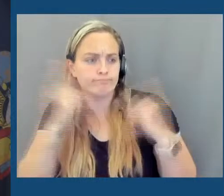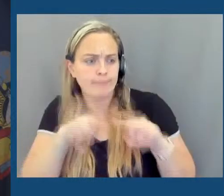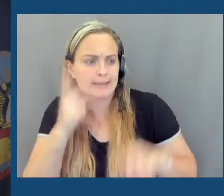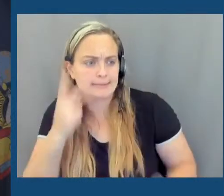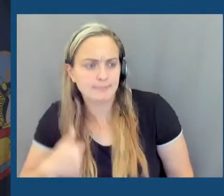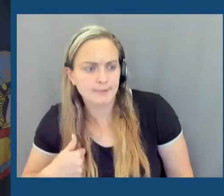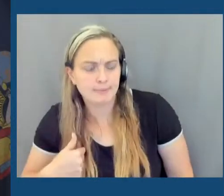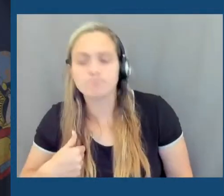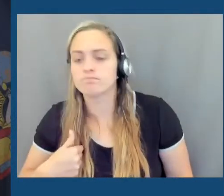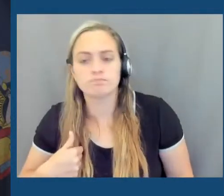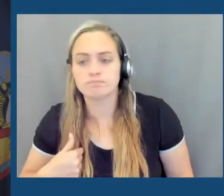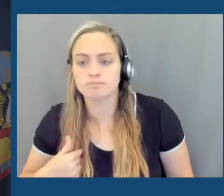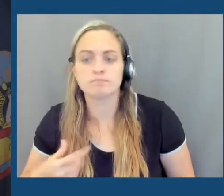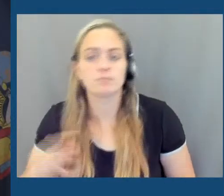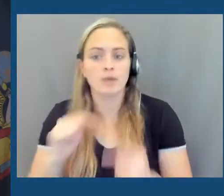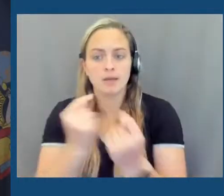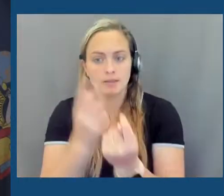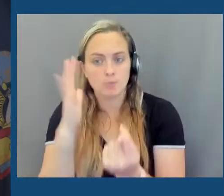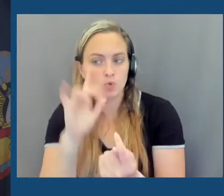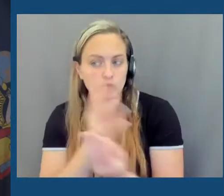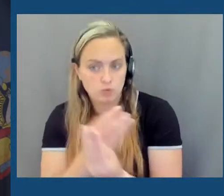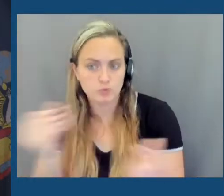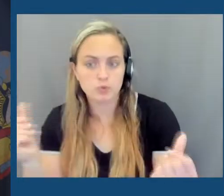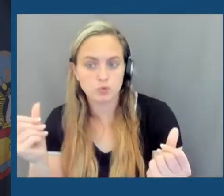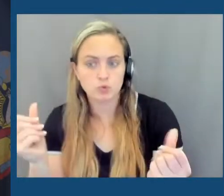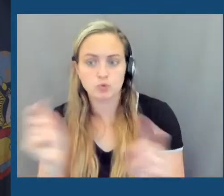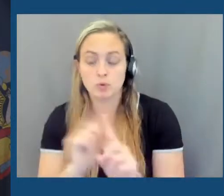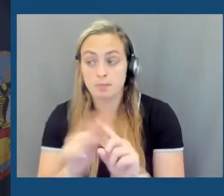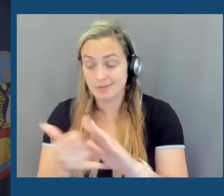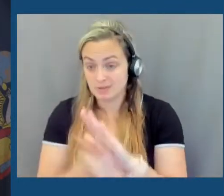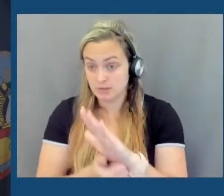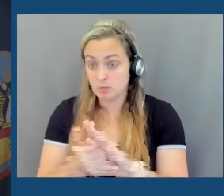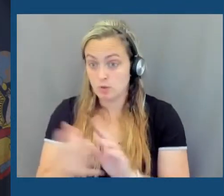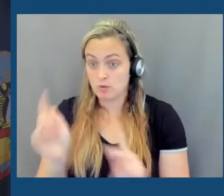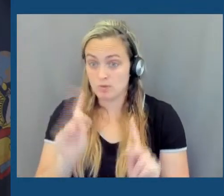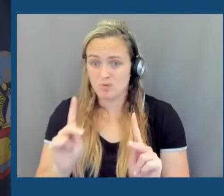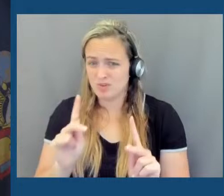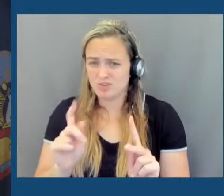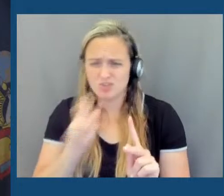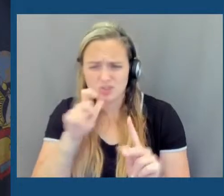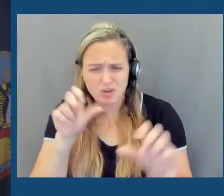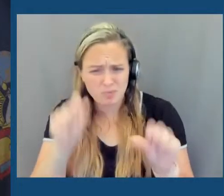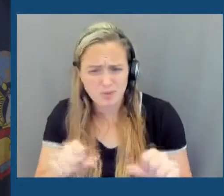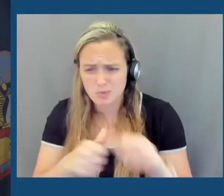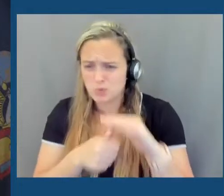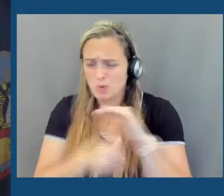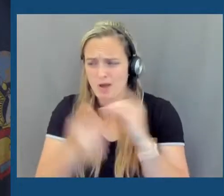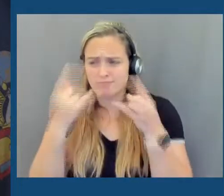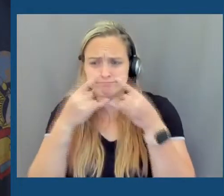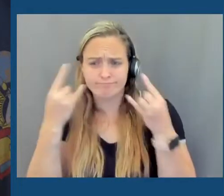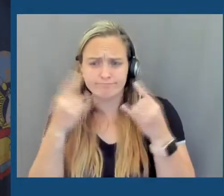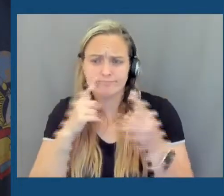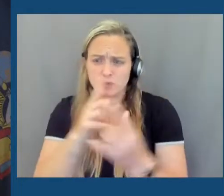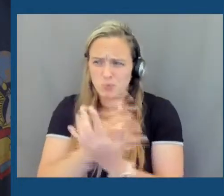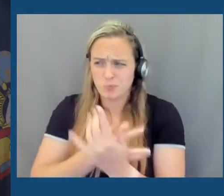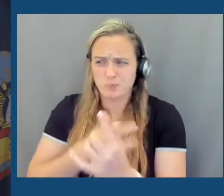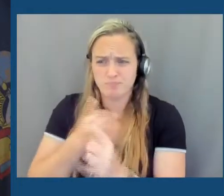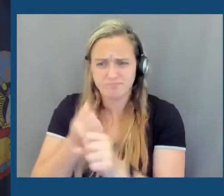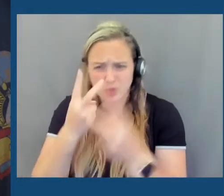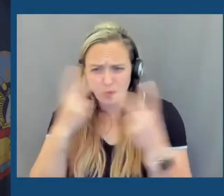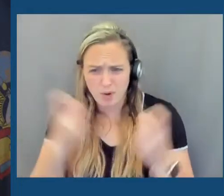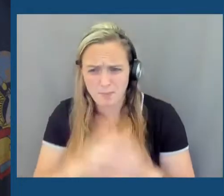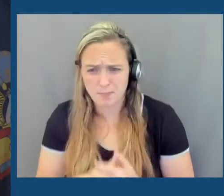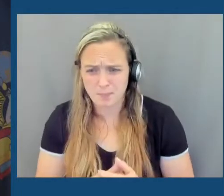team is working on a solution, but on a subway, people should not be able to hide behind a mask to commit crimes.